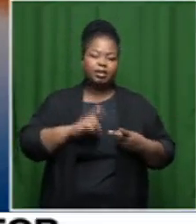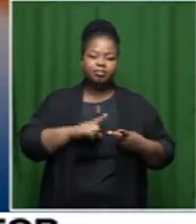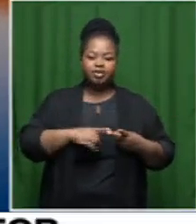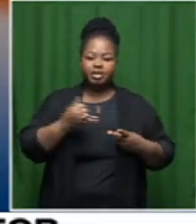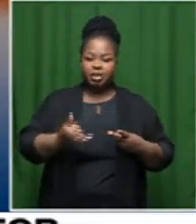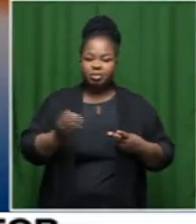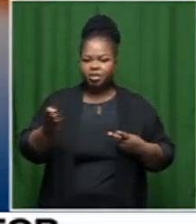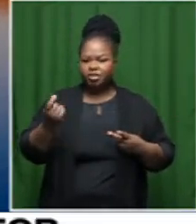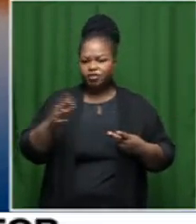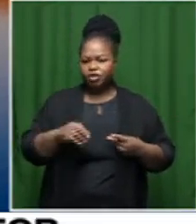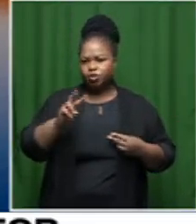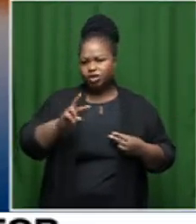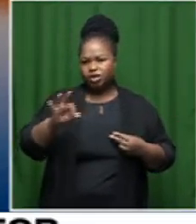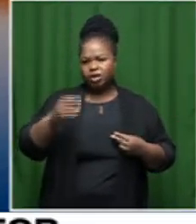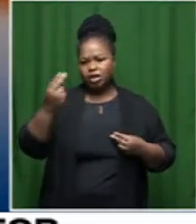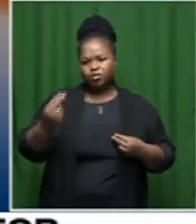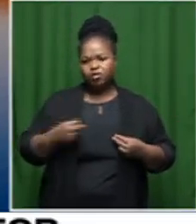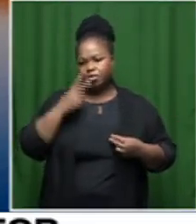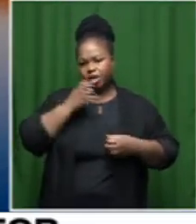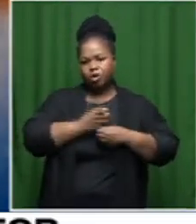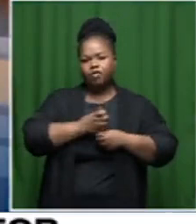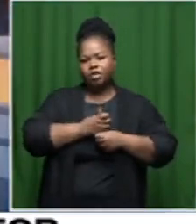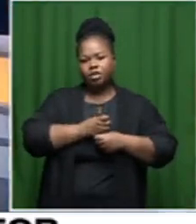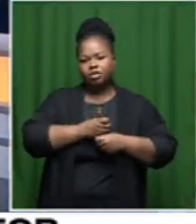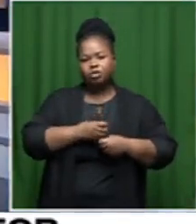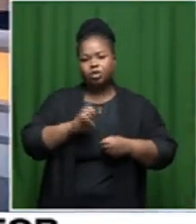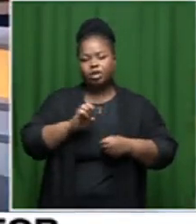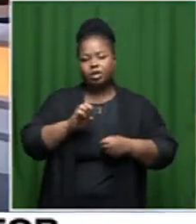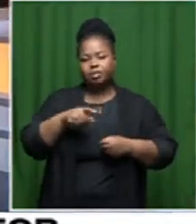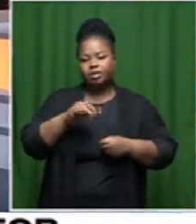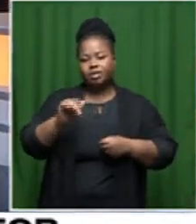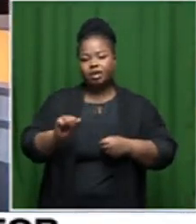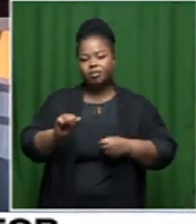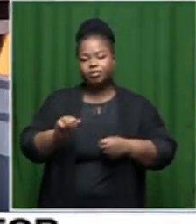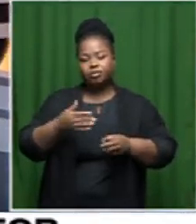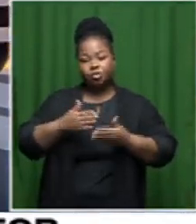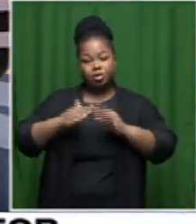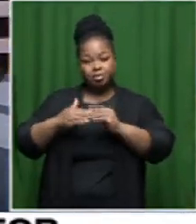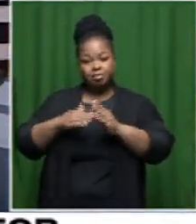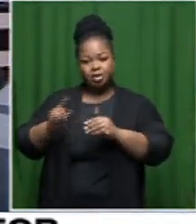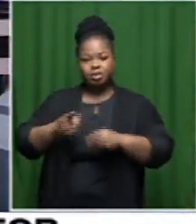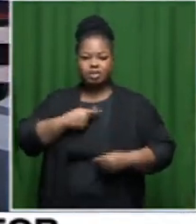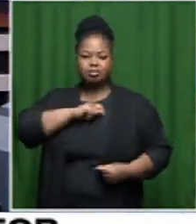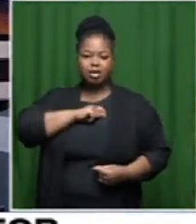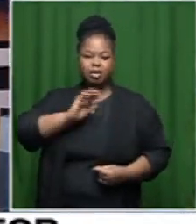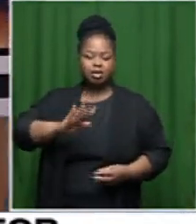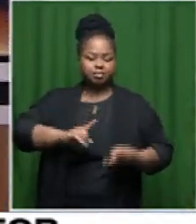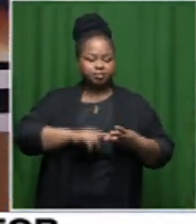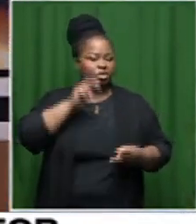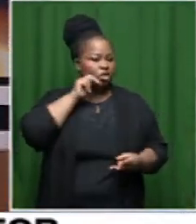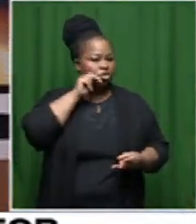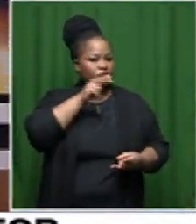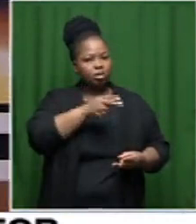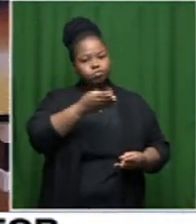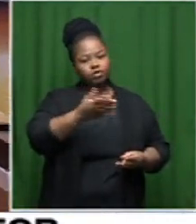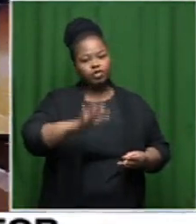right now, I did 23 artworks for Black Coffee's Ibiza residency in Spain. I've exhibited in